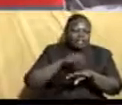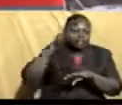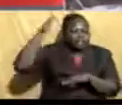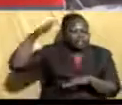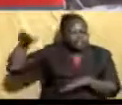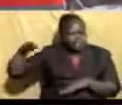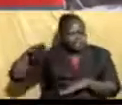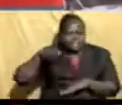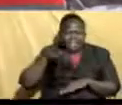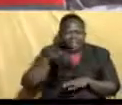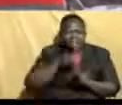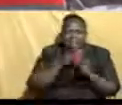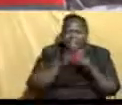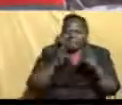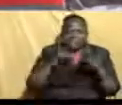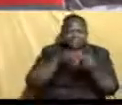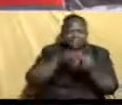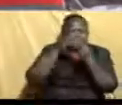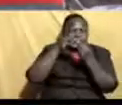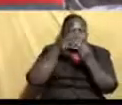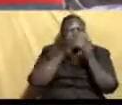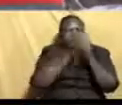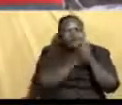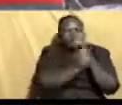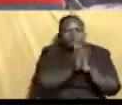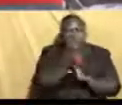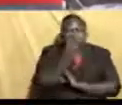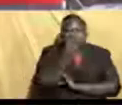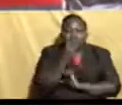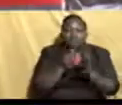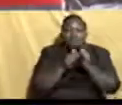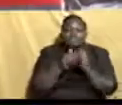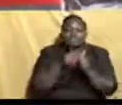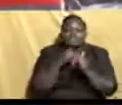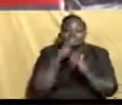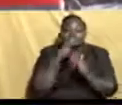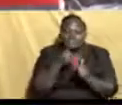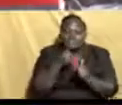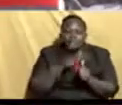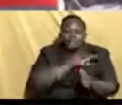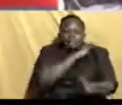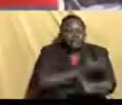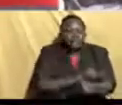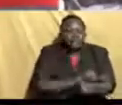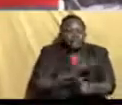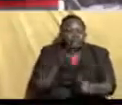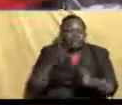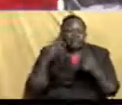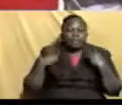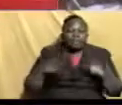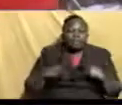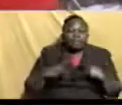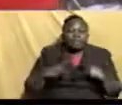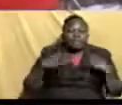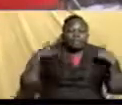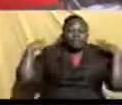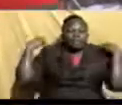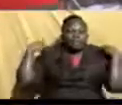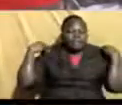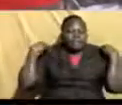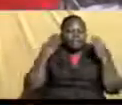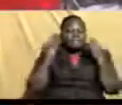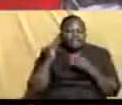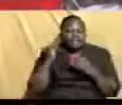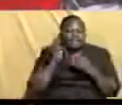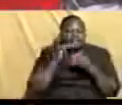bit special in the sense that Article 3 provides that sovereignty of the people is exercised by their elected